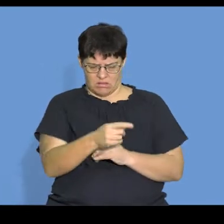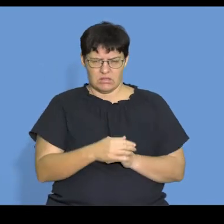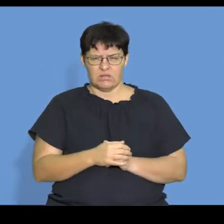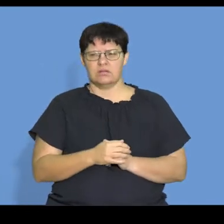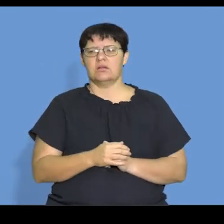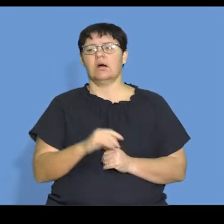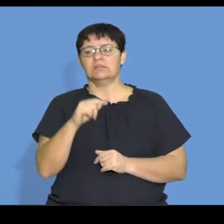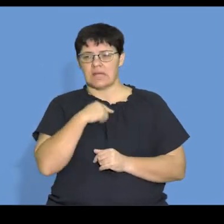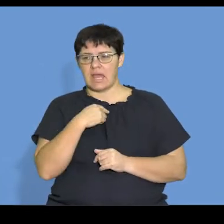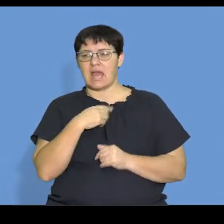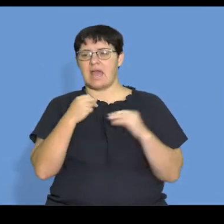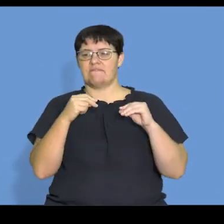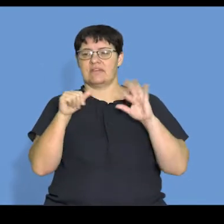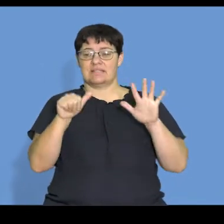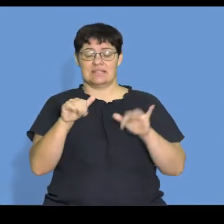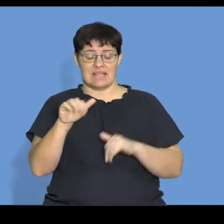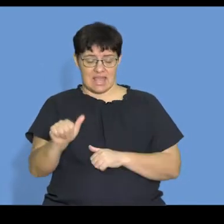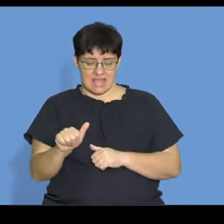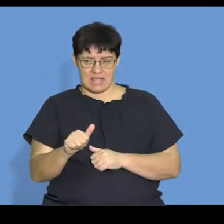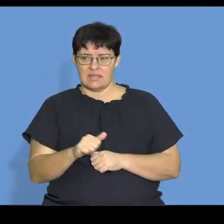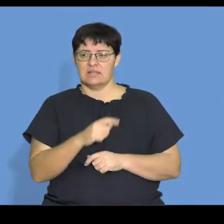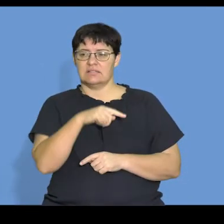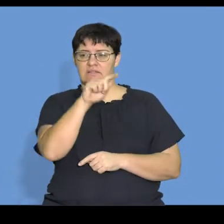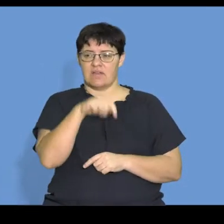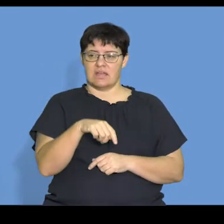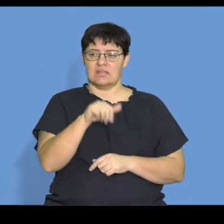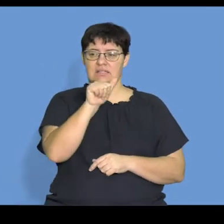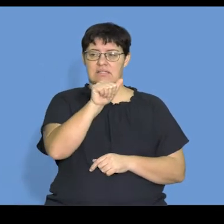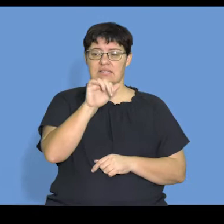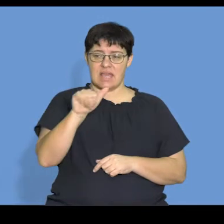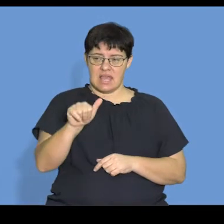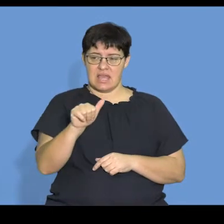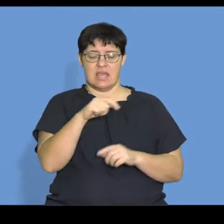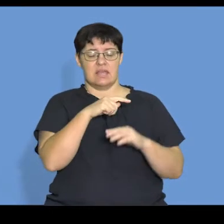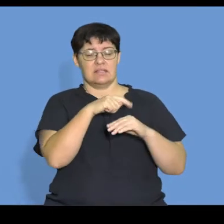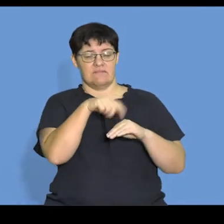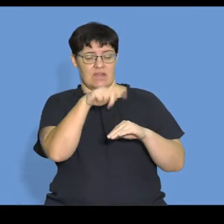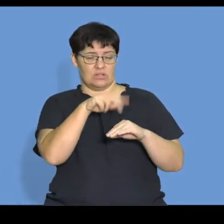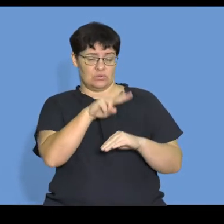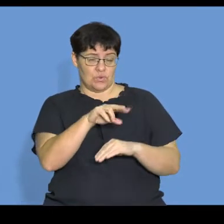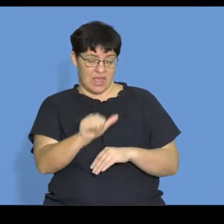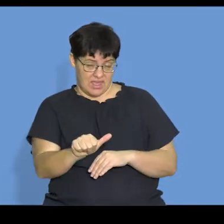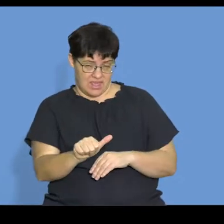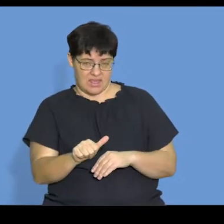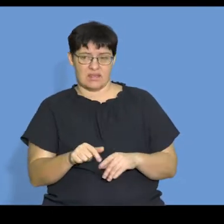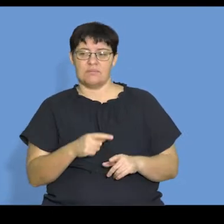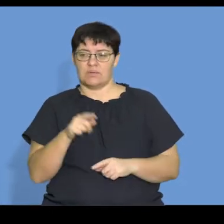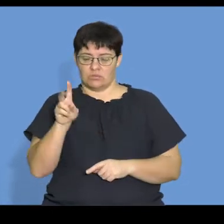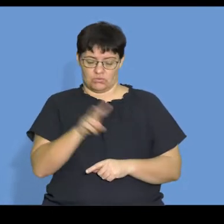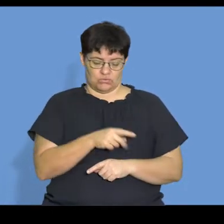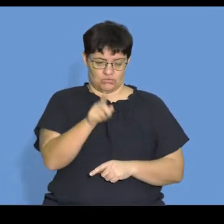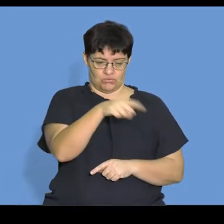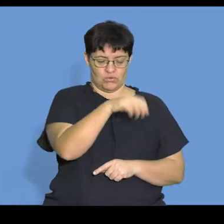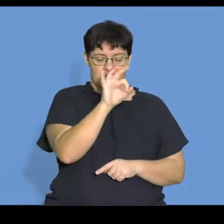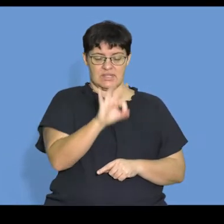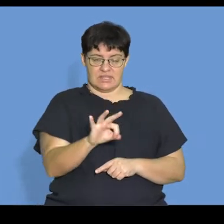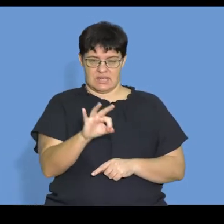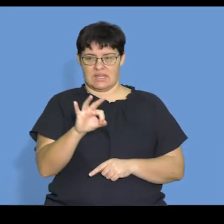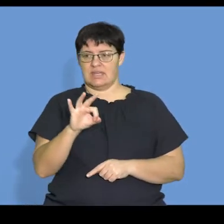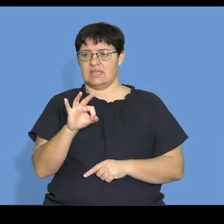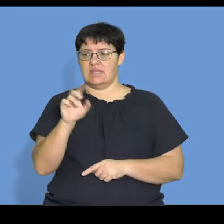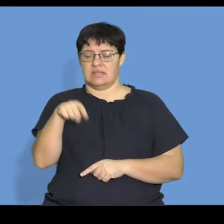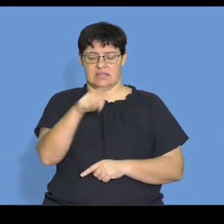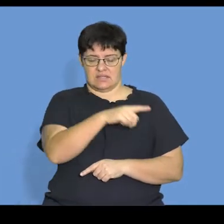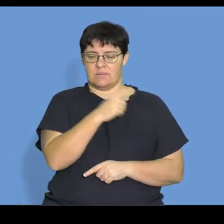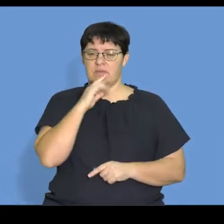I have 6a divided by 2a, the 2 goes in 3 times, the a cancels